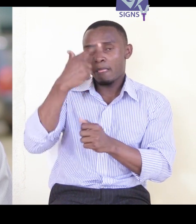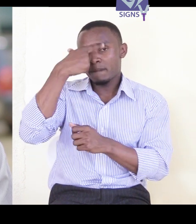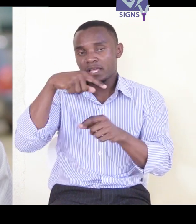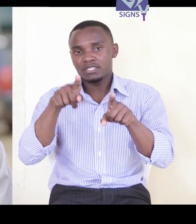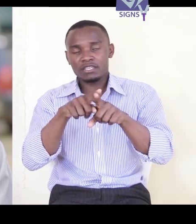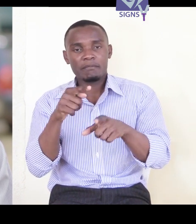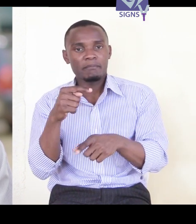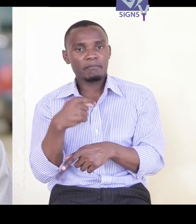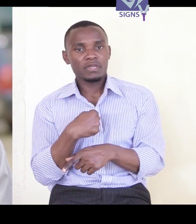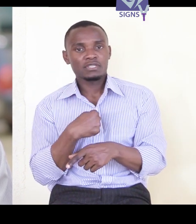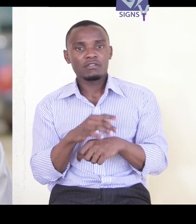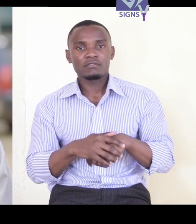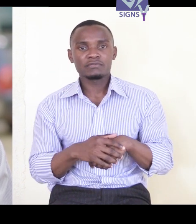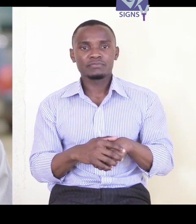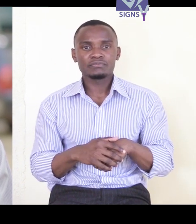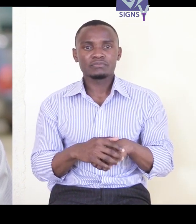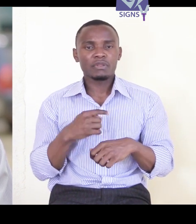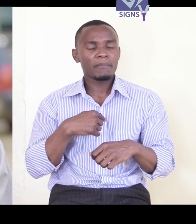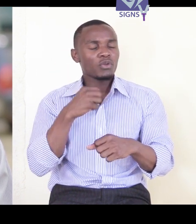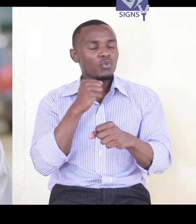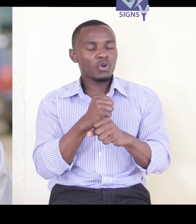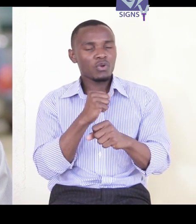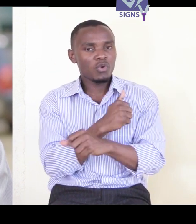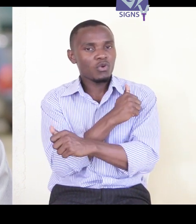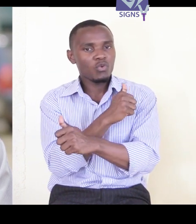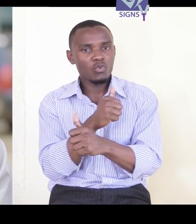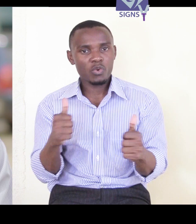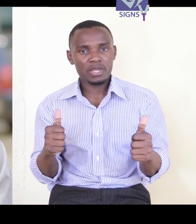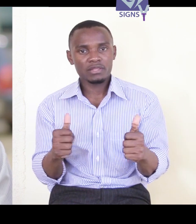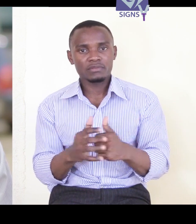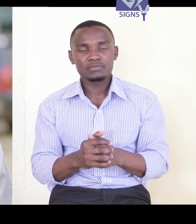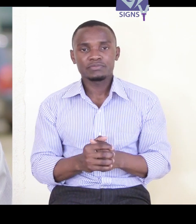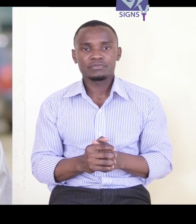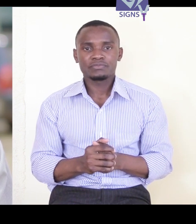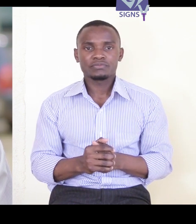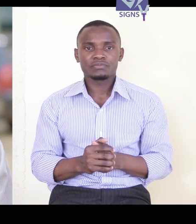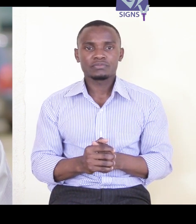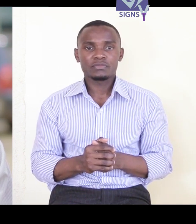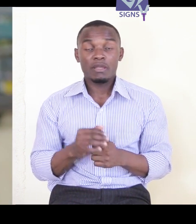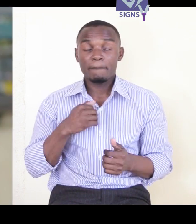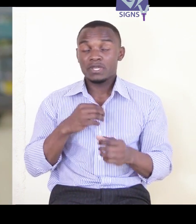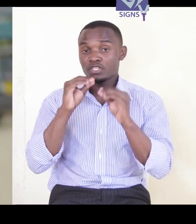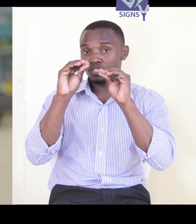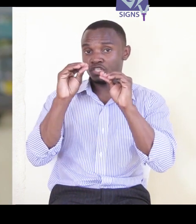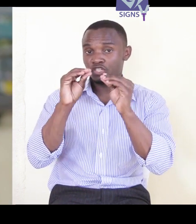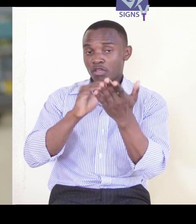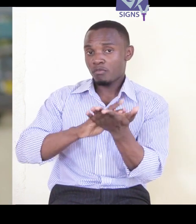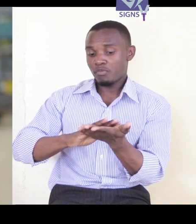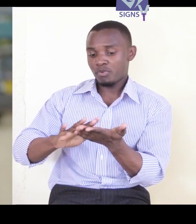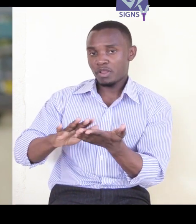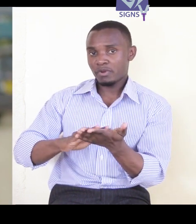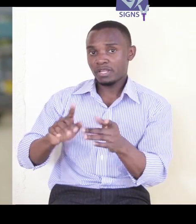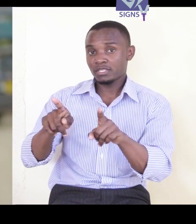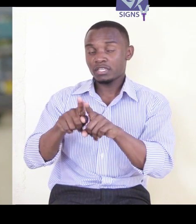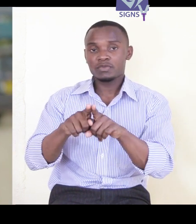have passion for it. I work for it with full determination. I teach